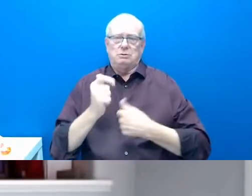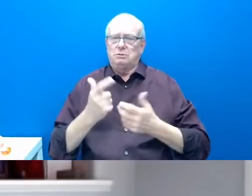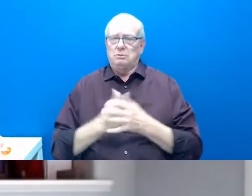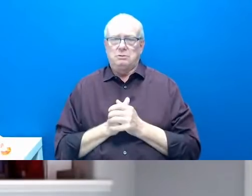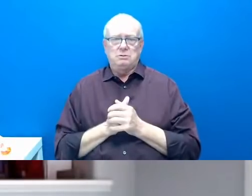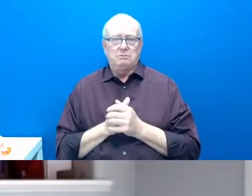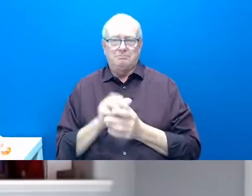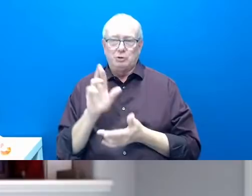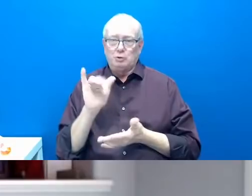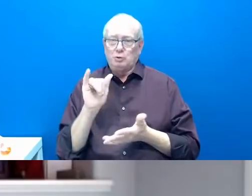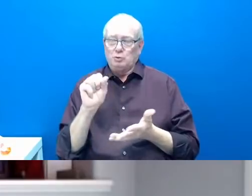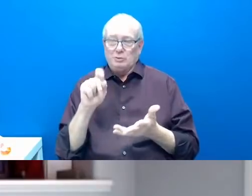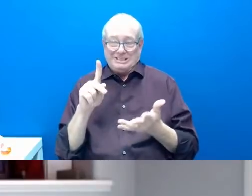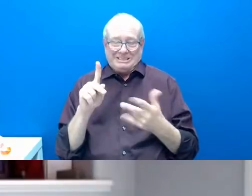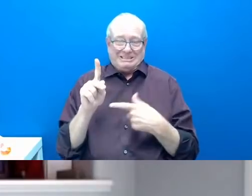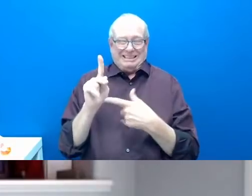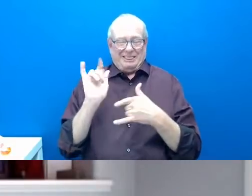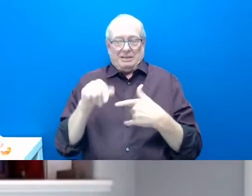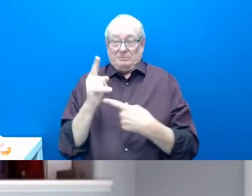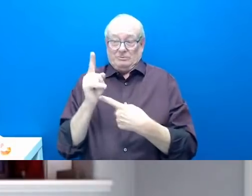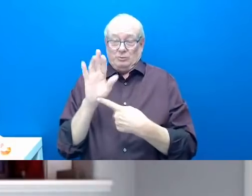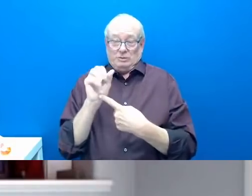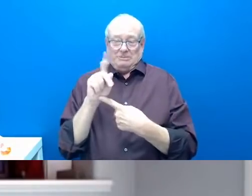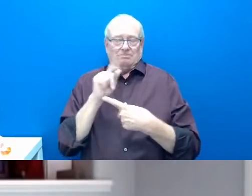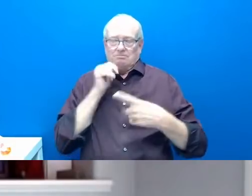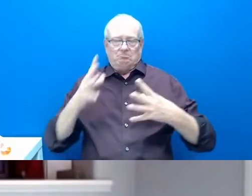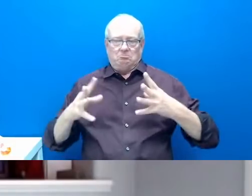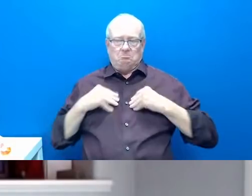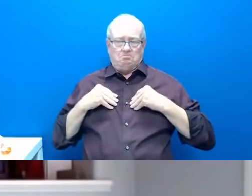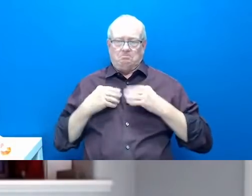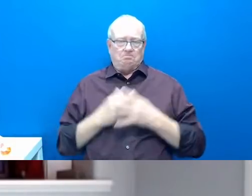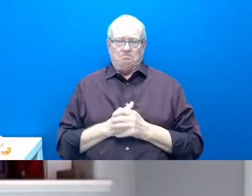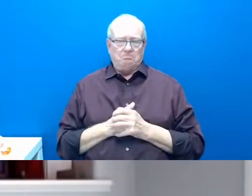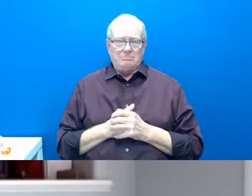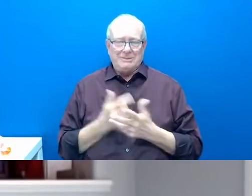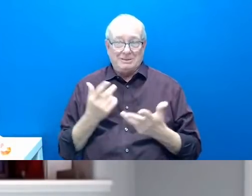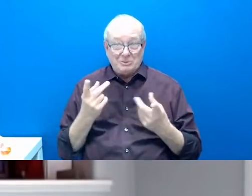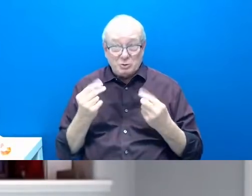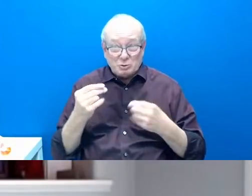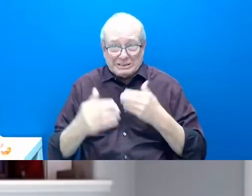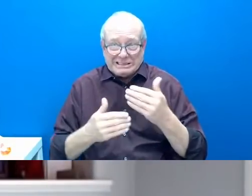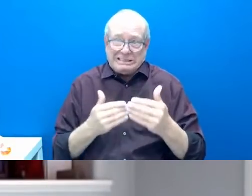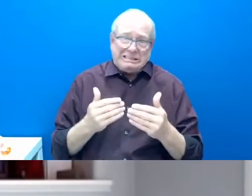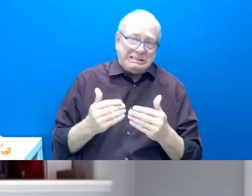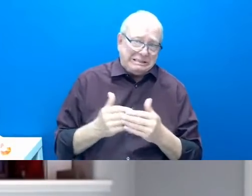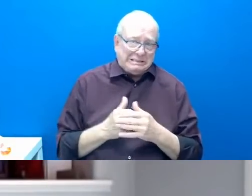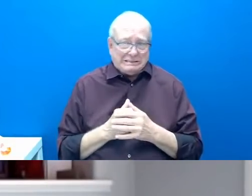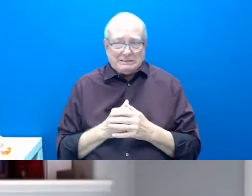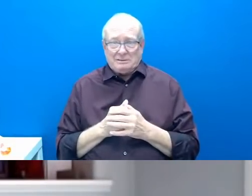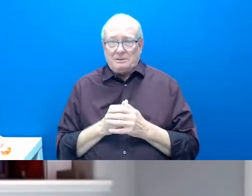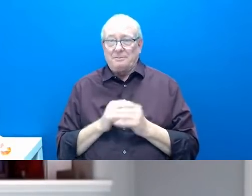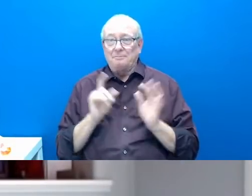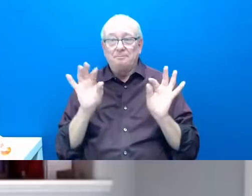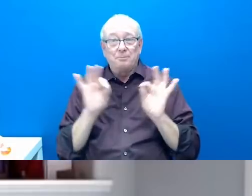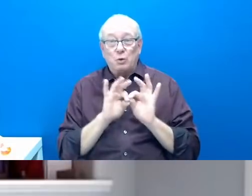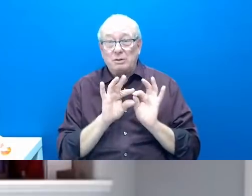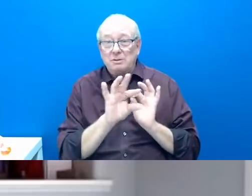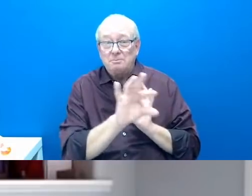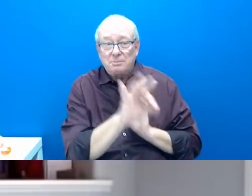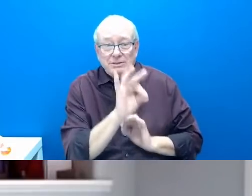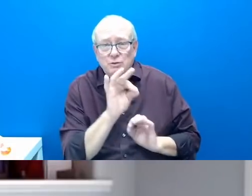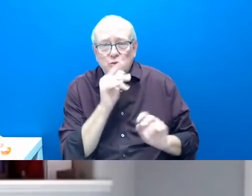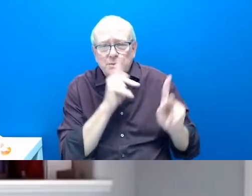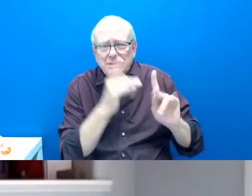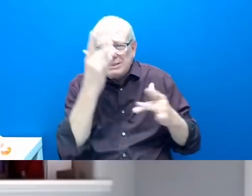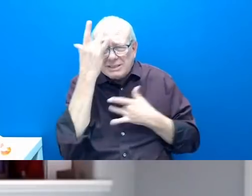be untenable level of risk. So we just can't do that, and so we're kind of left to make sure we pick the patients that will